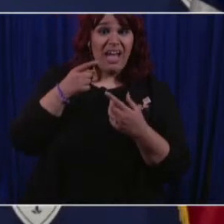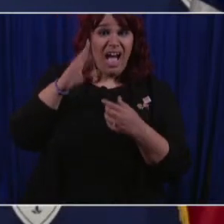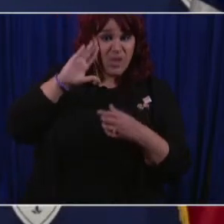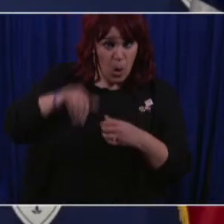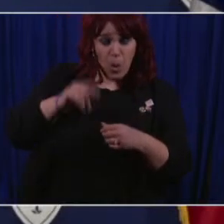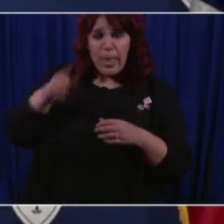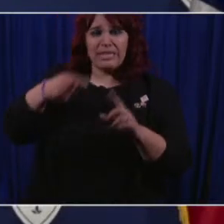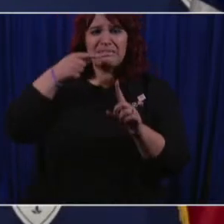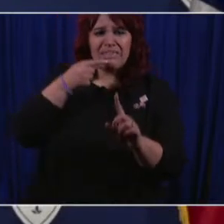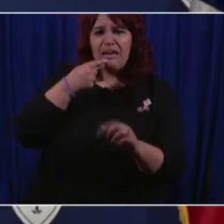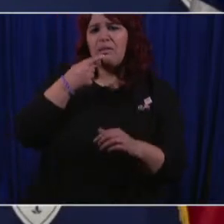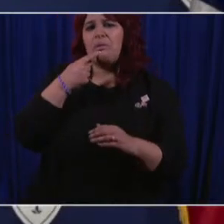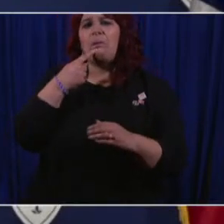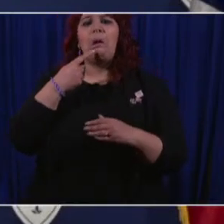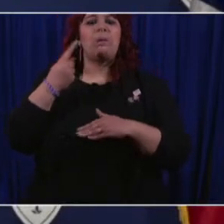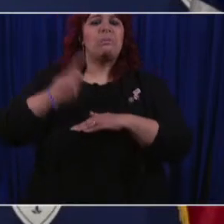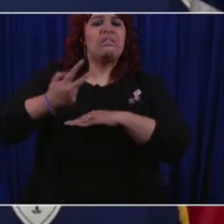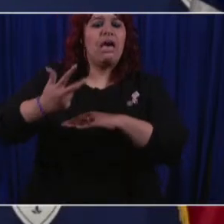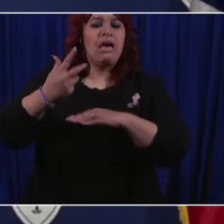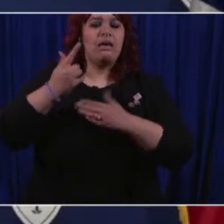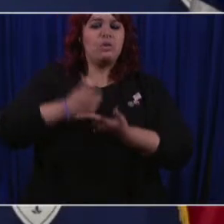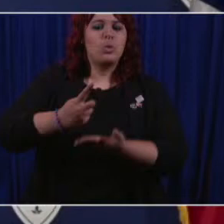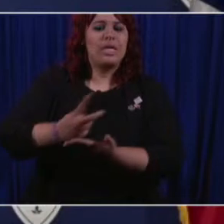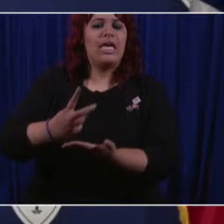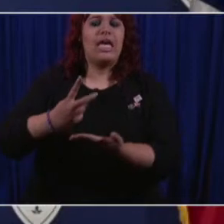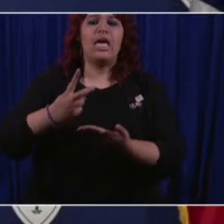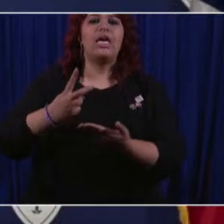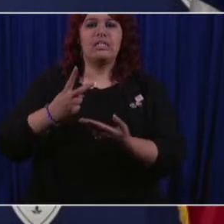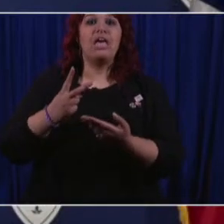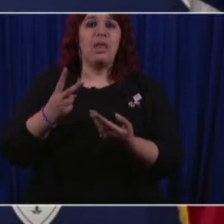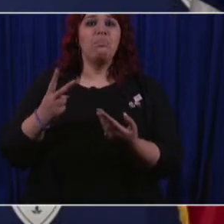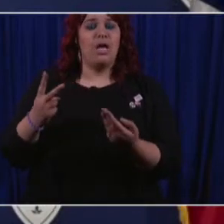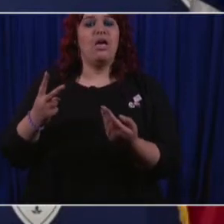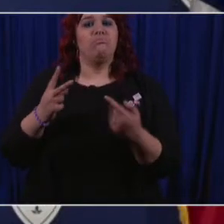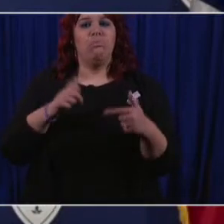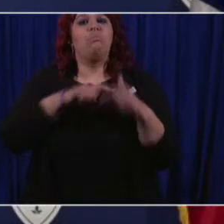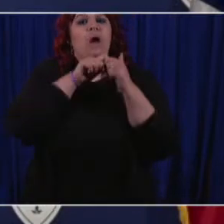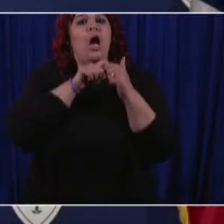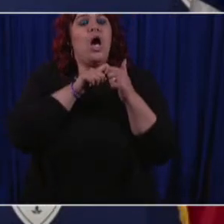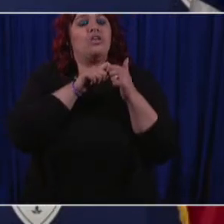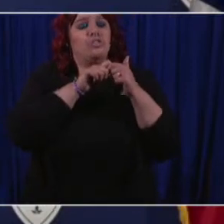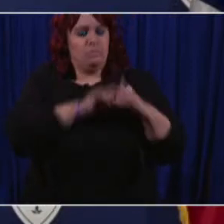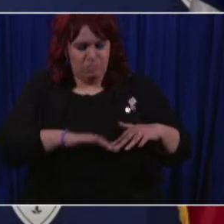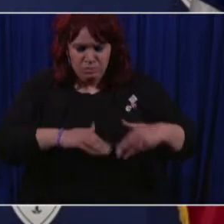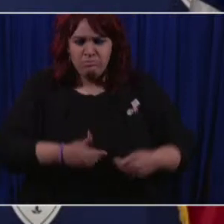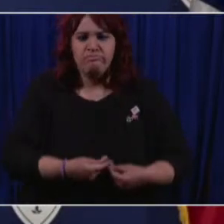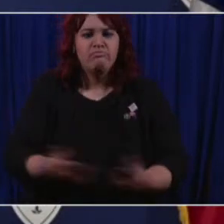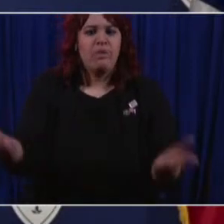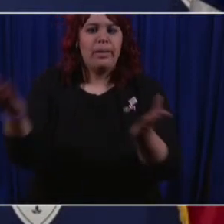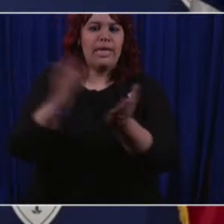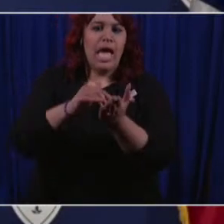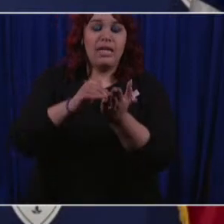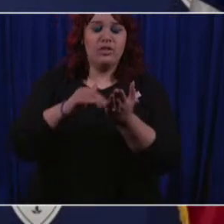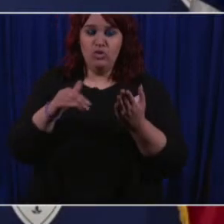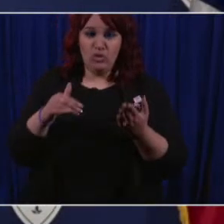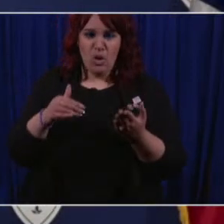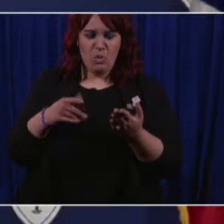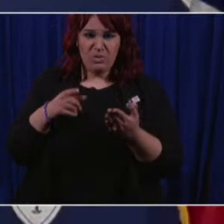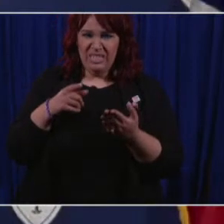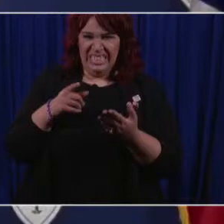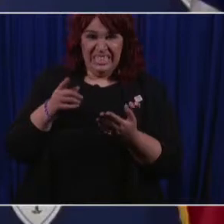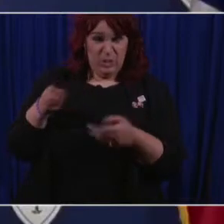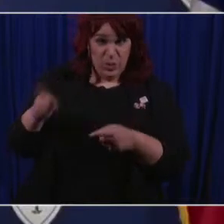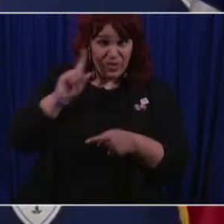April 27th that the Johnson & Johnson will be at the Wolstein Center, or are you starting to work on a plan B? Well,